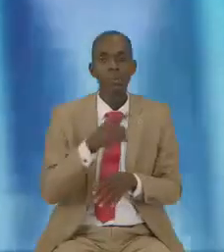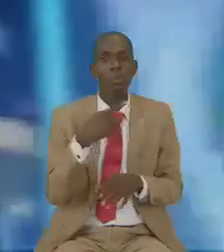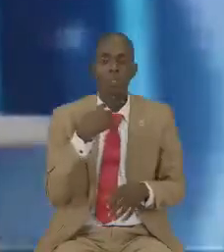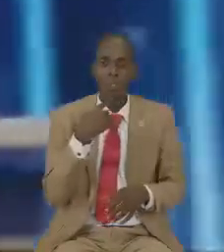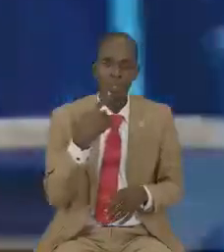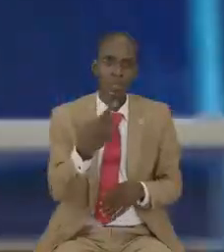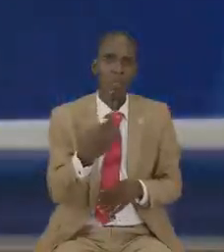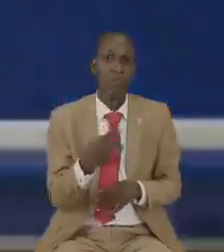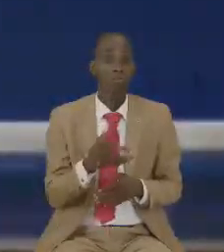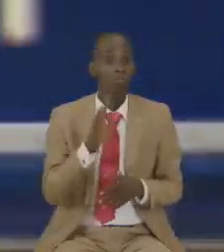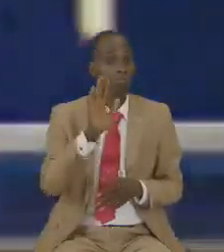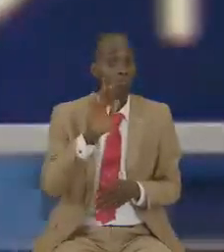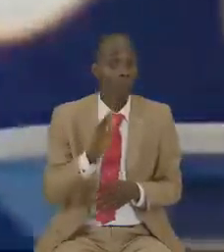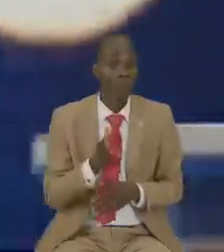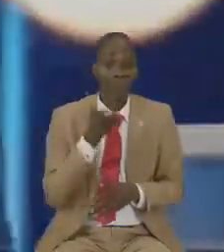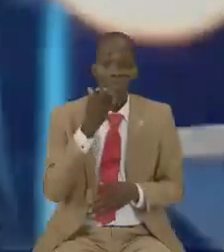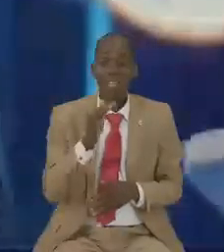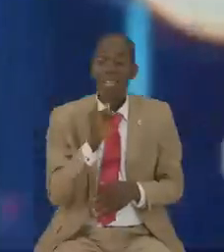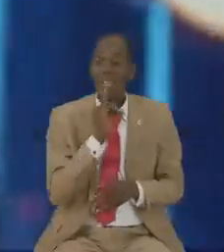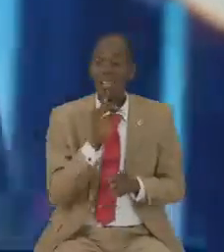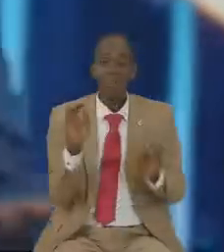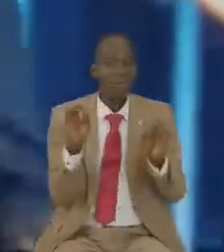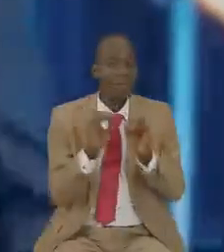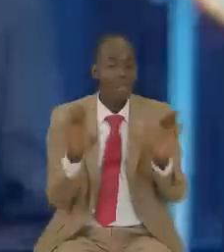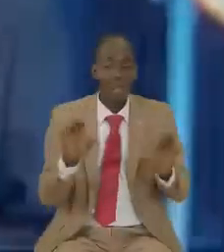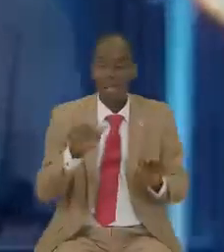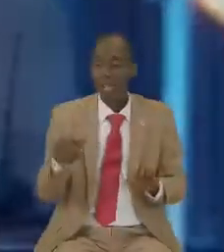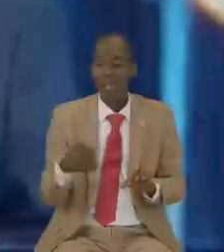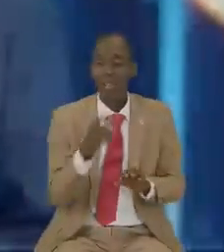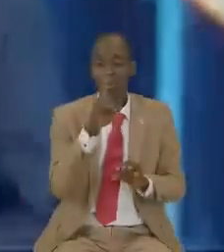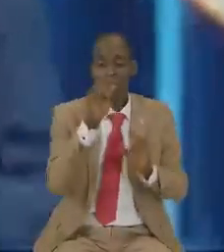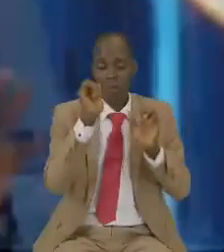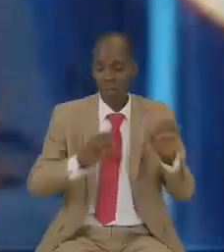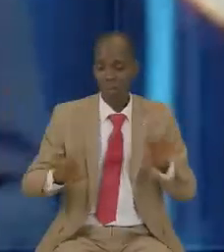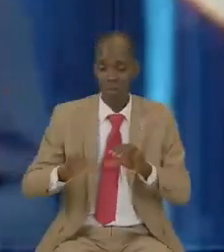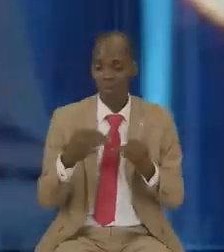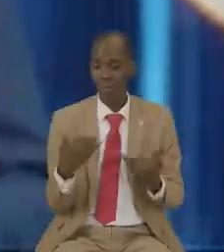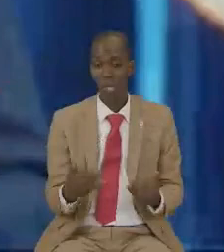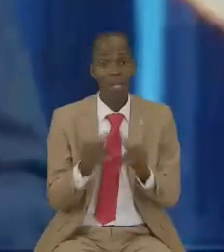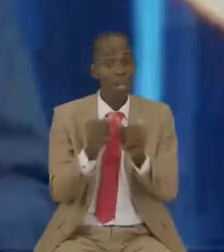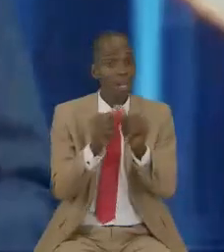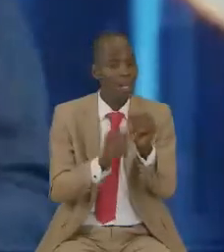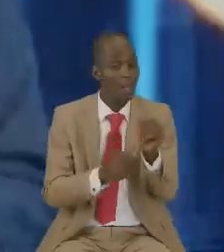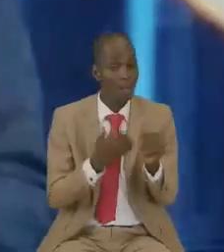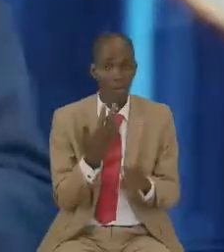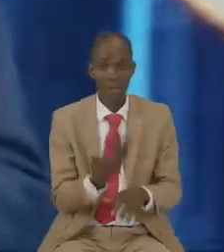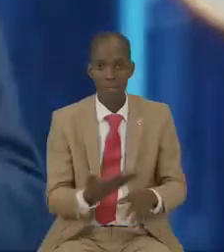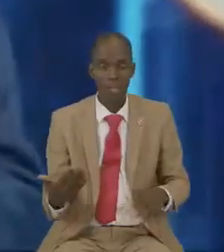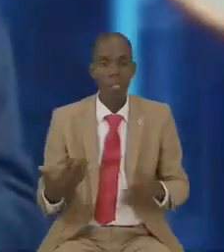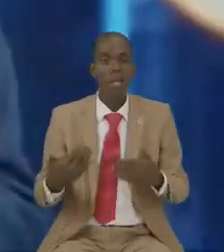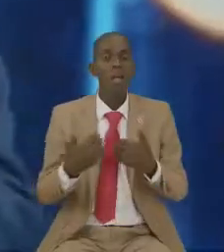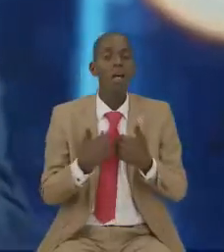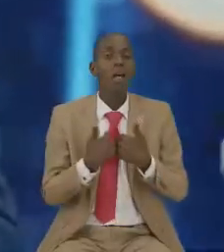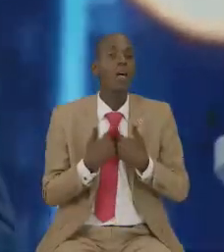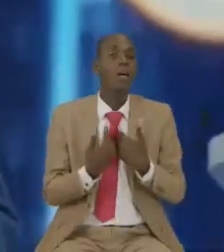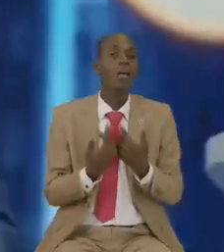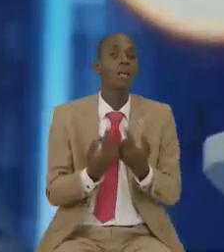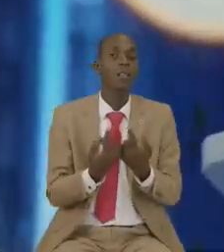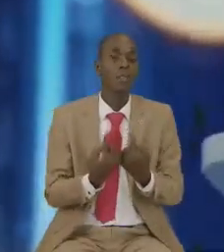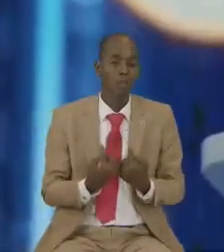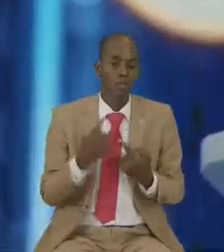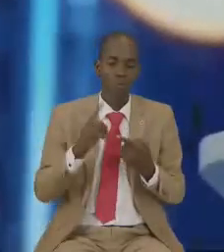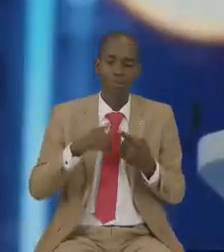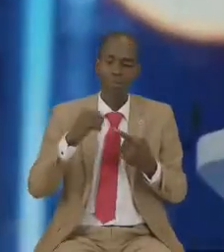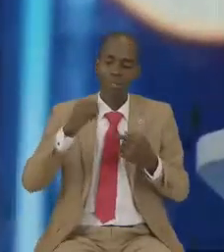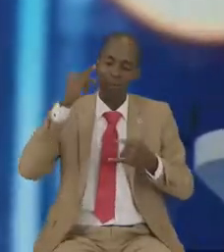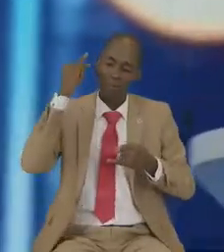there's nothing any man could do now. Everything has come to a